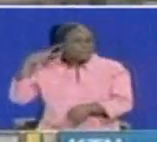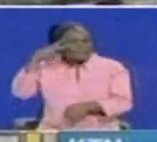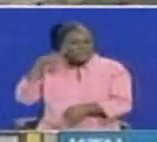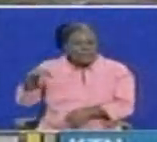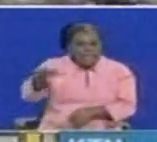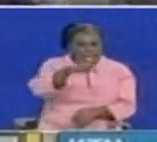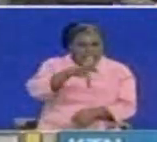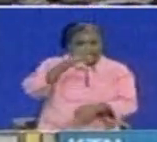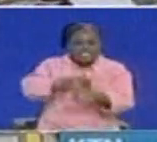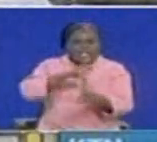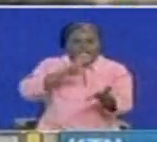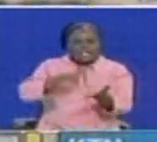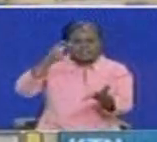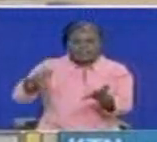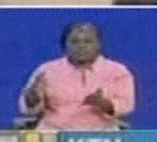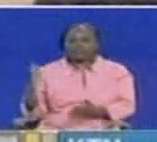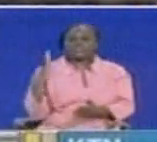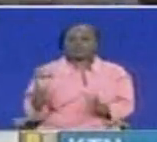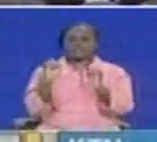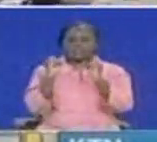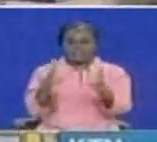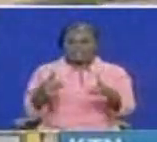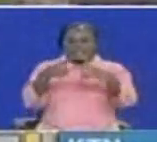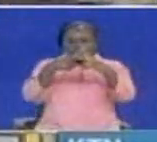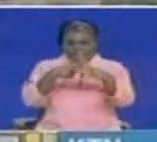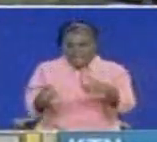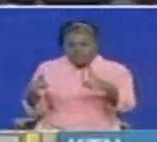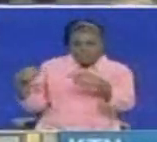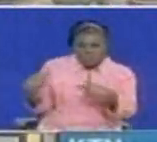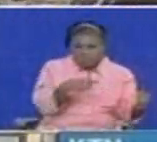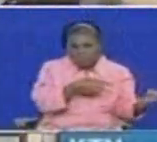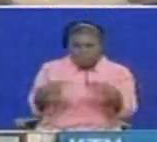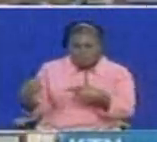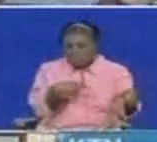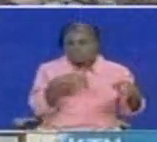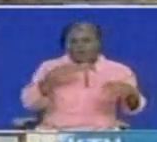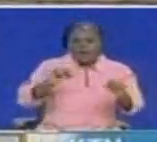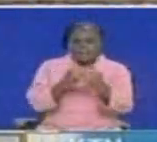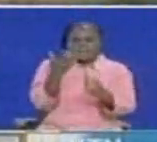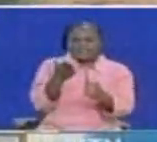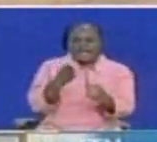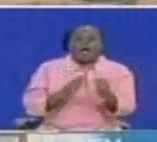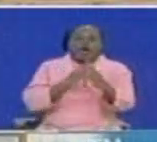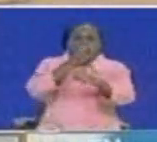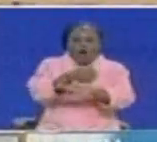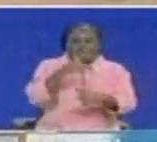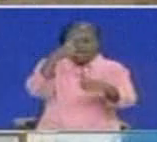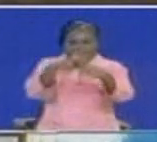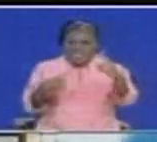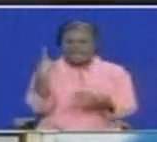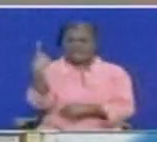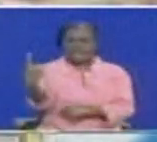taking advantage of instability and stop-start clan conflicts that have been going on in the region for over a year